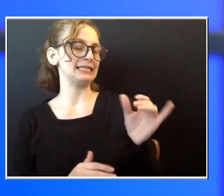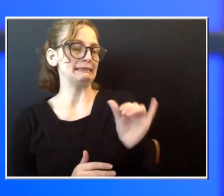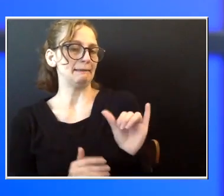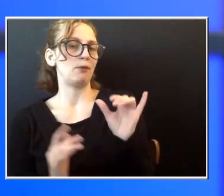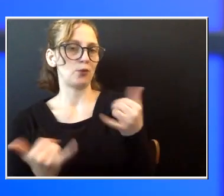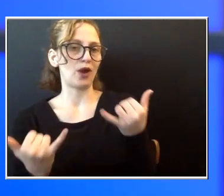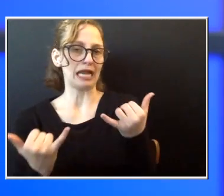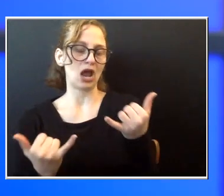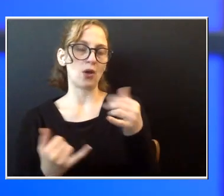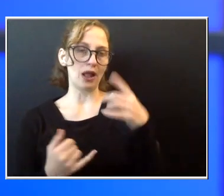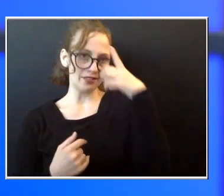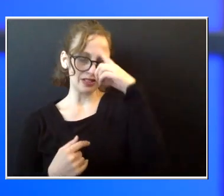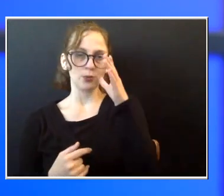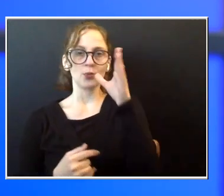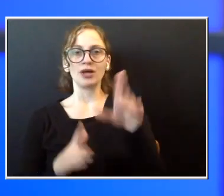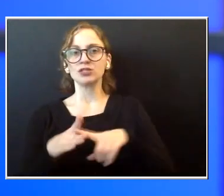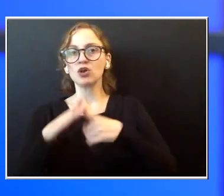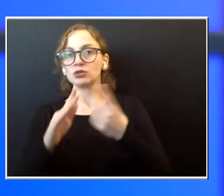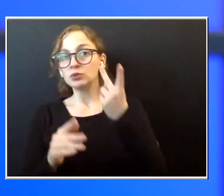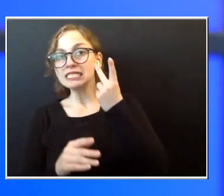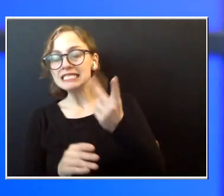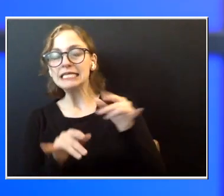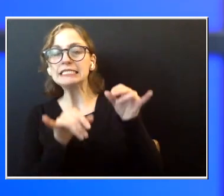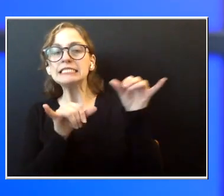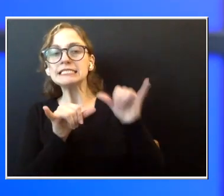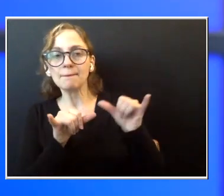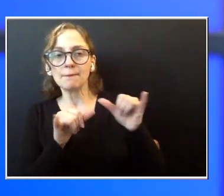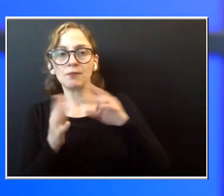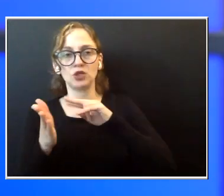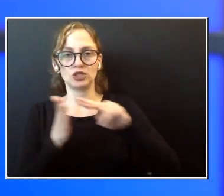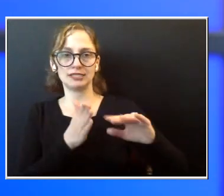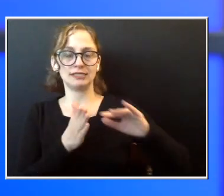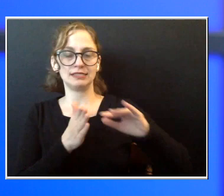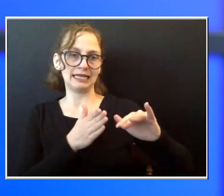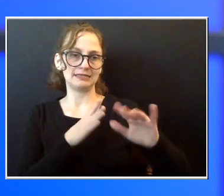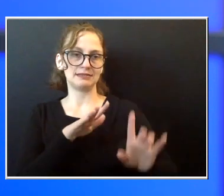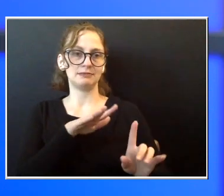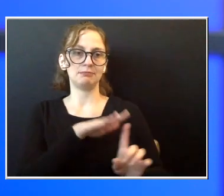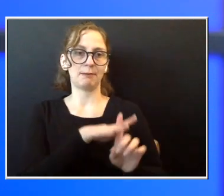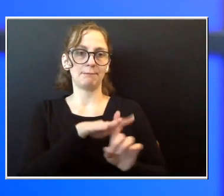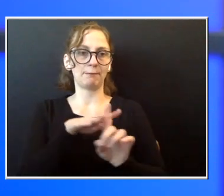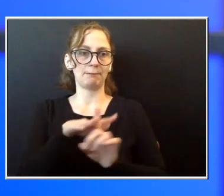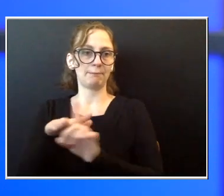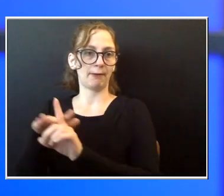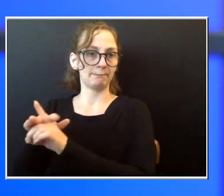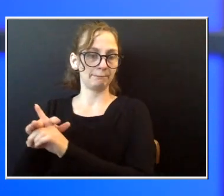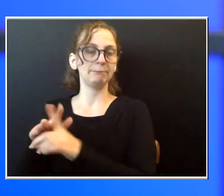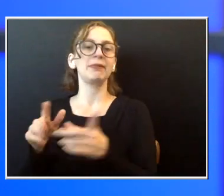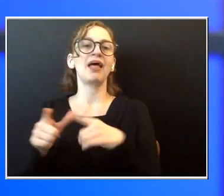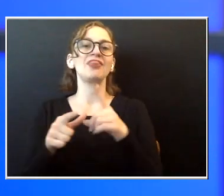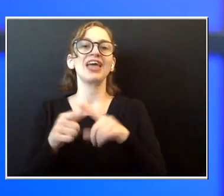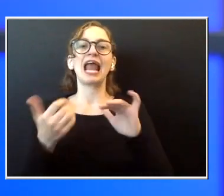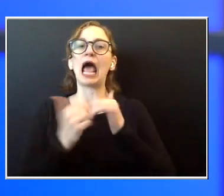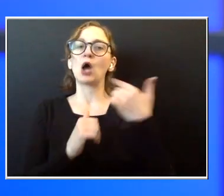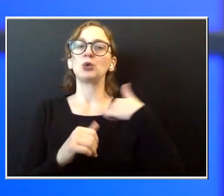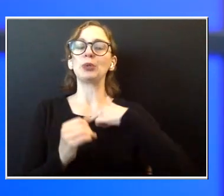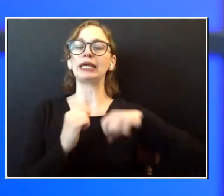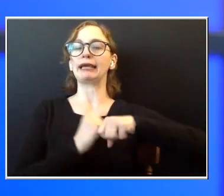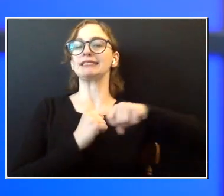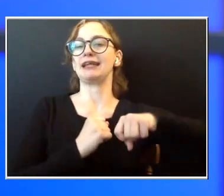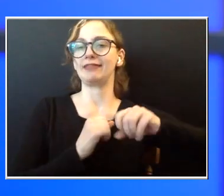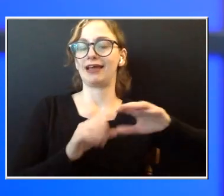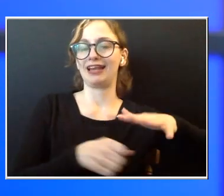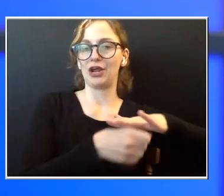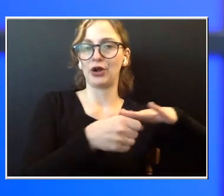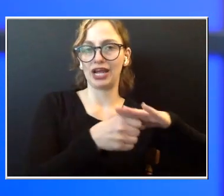civilized world, I'm sure. And then the real question comes, how do you extend that in areas where it's much more difficult to do? Yeah. But I'm sure